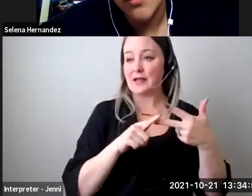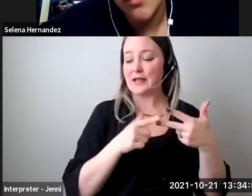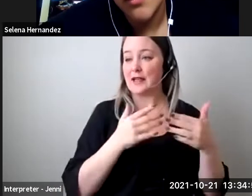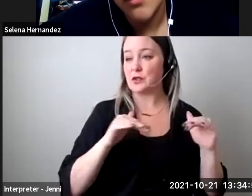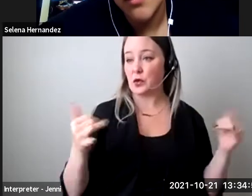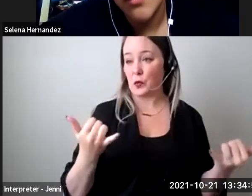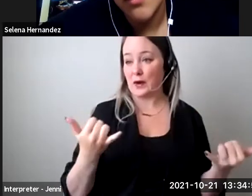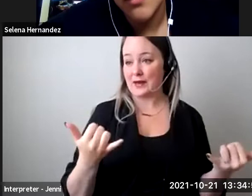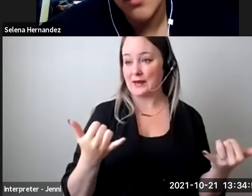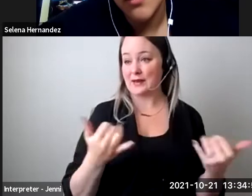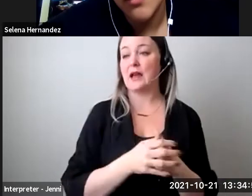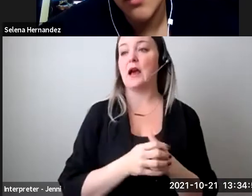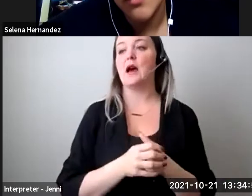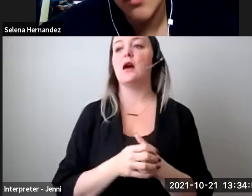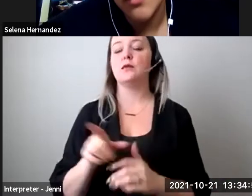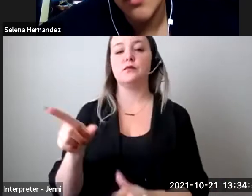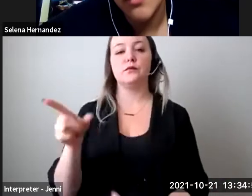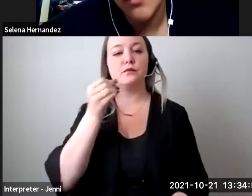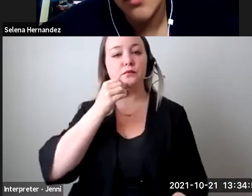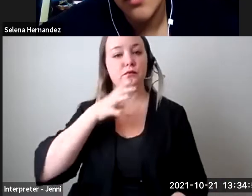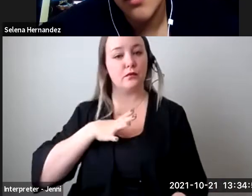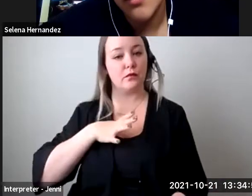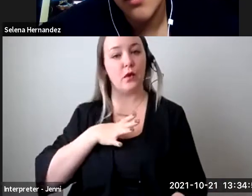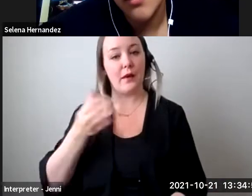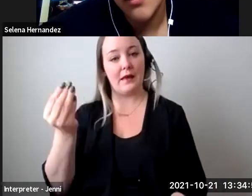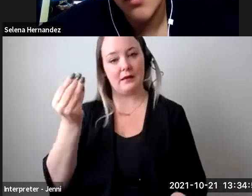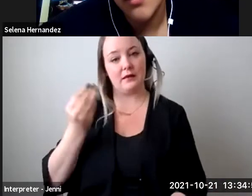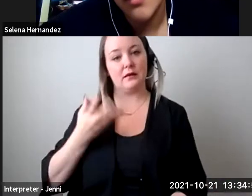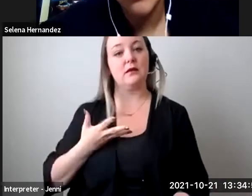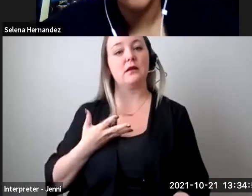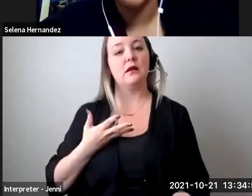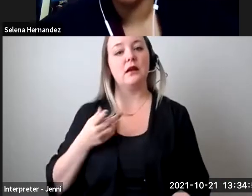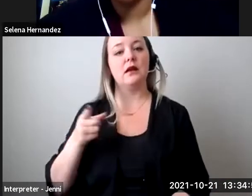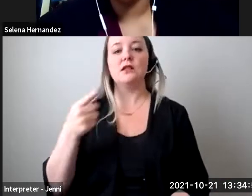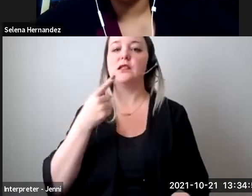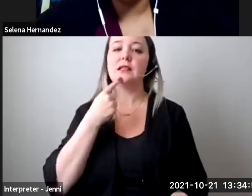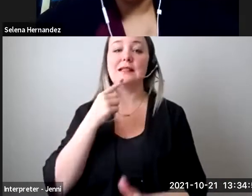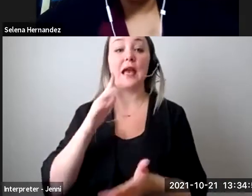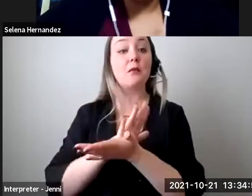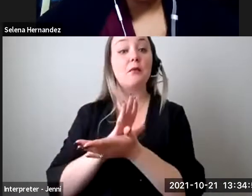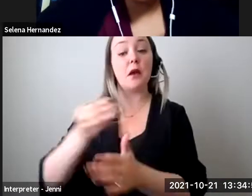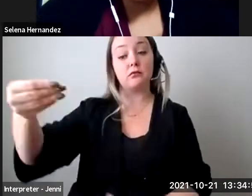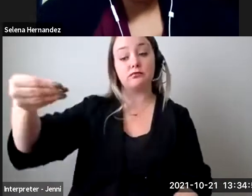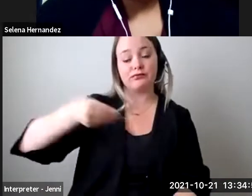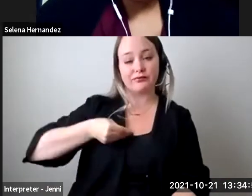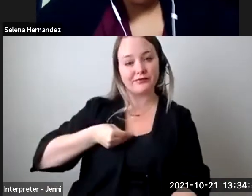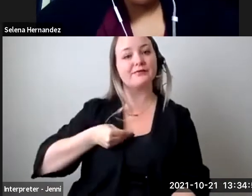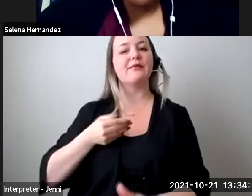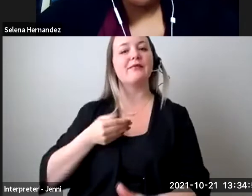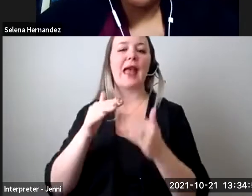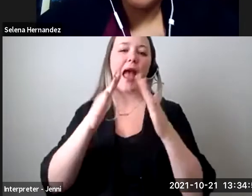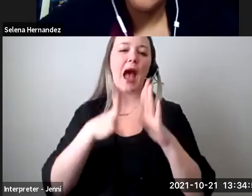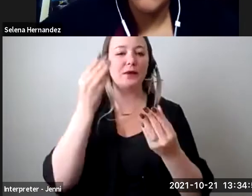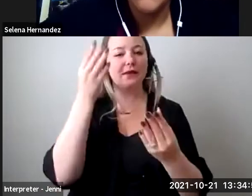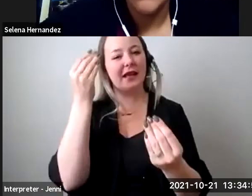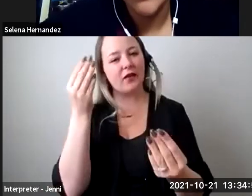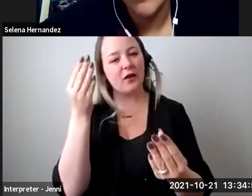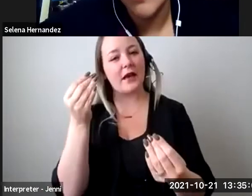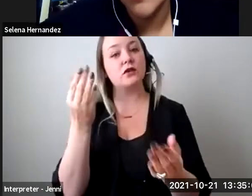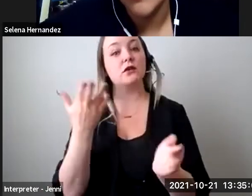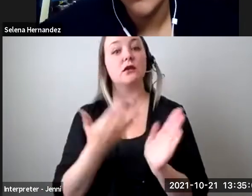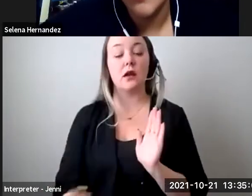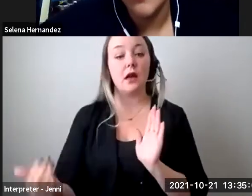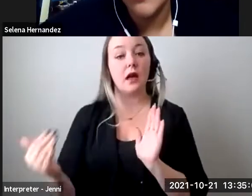lady told me, she gave me a one piece of paper this time with some housing things, and once